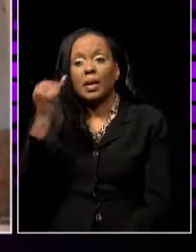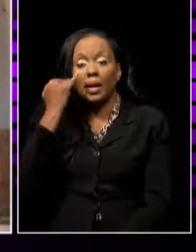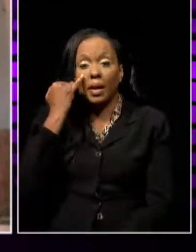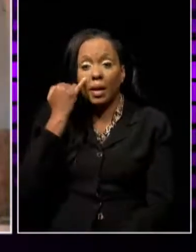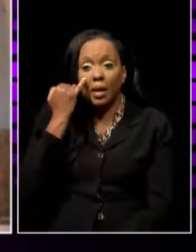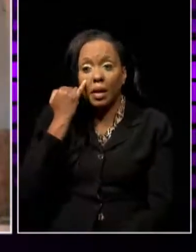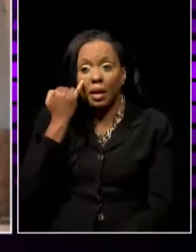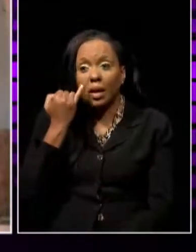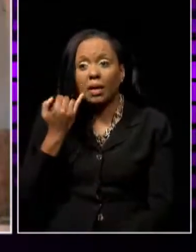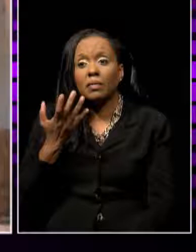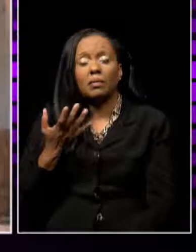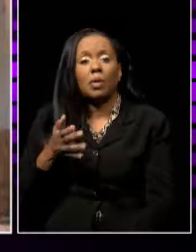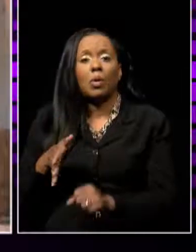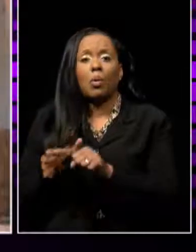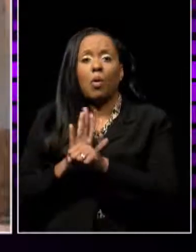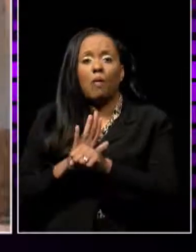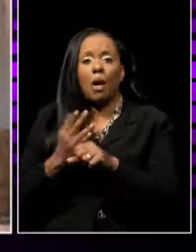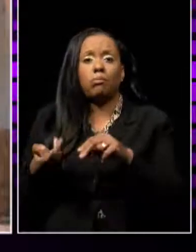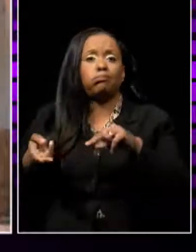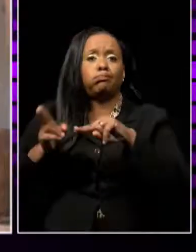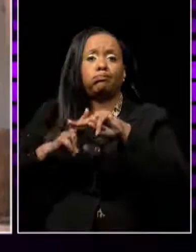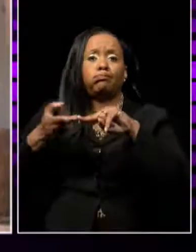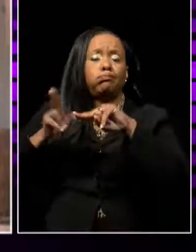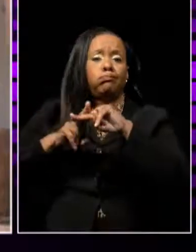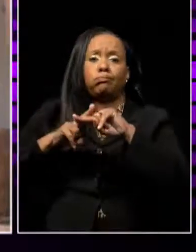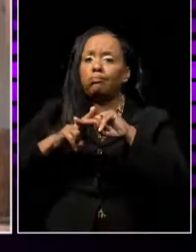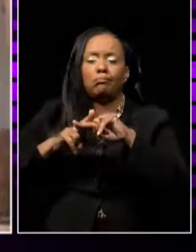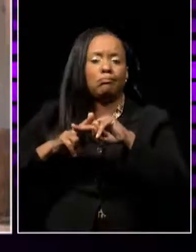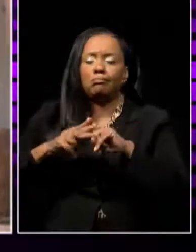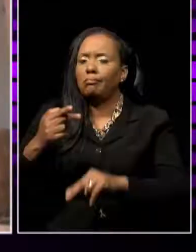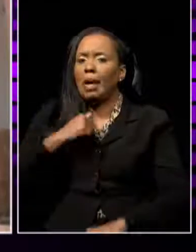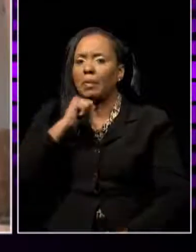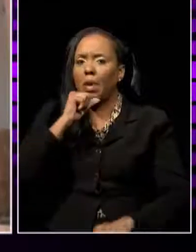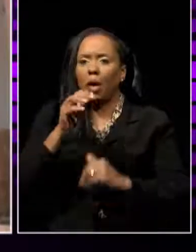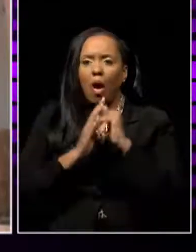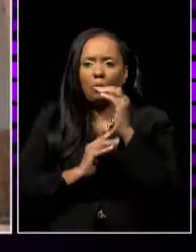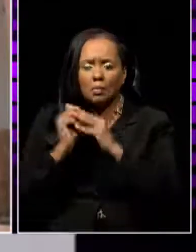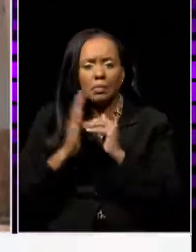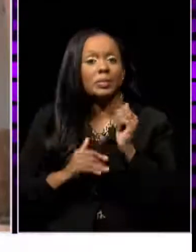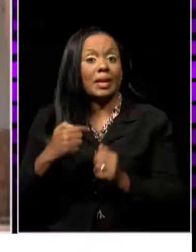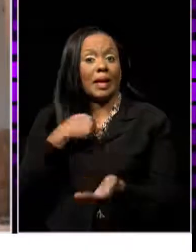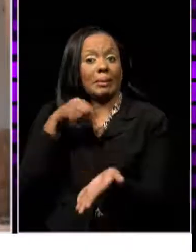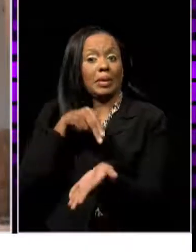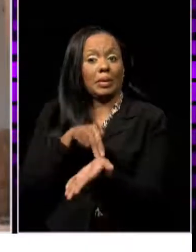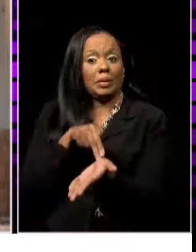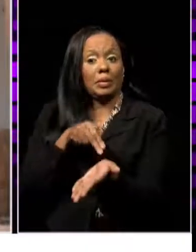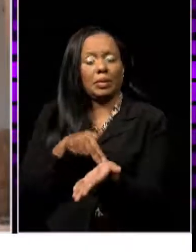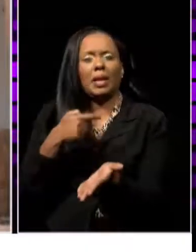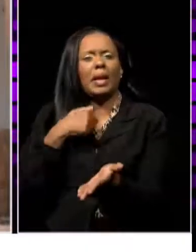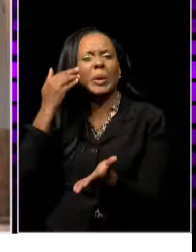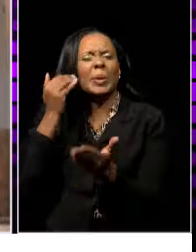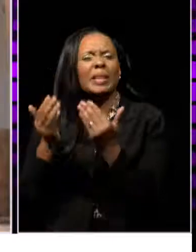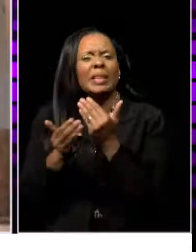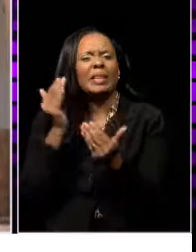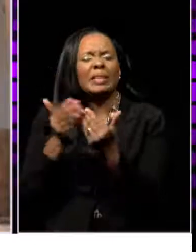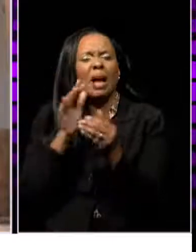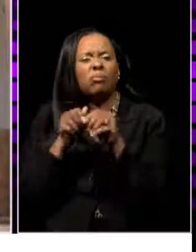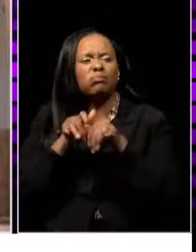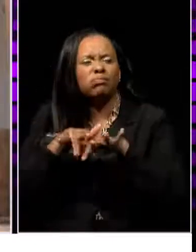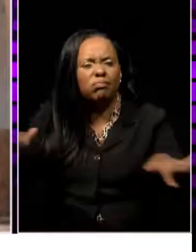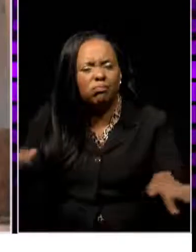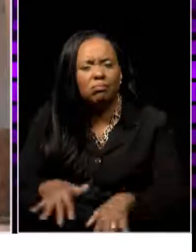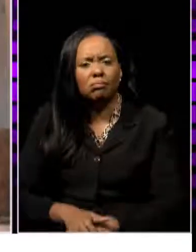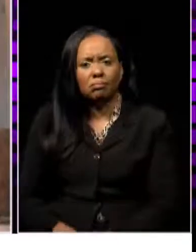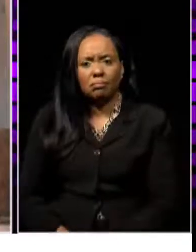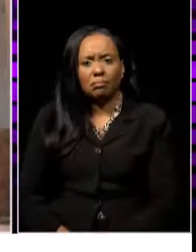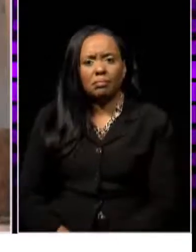first, and I know how easily this thing can spread. And it's very hard on the children to be